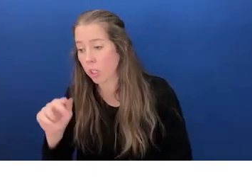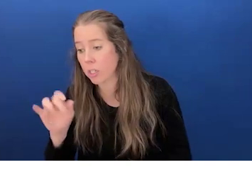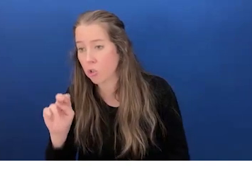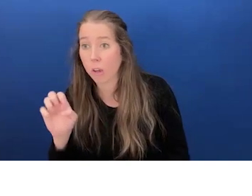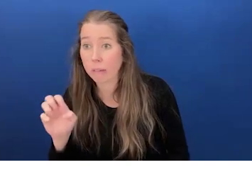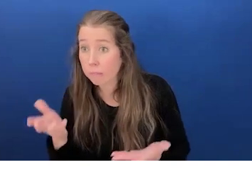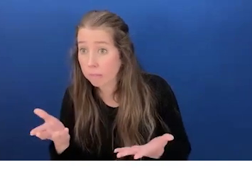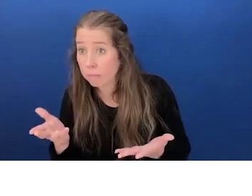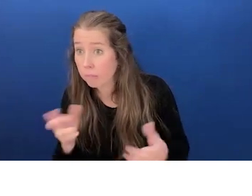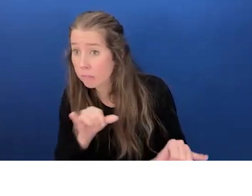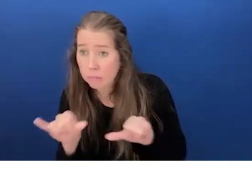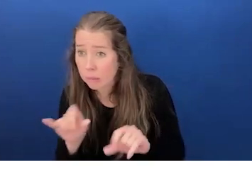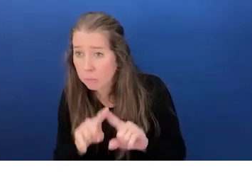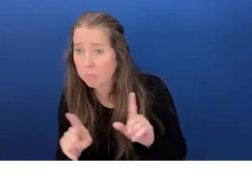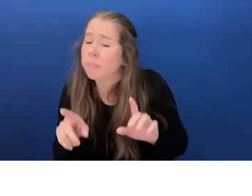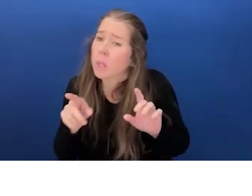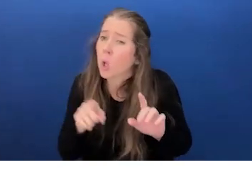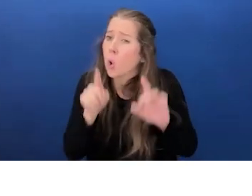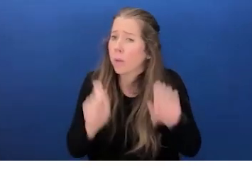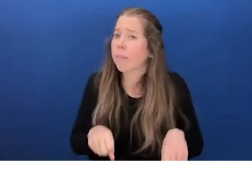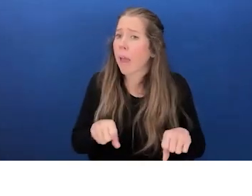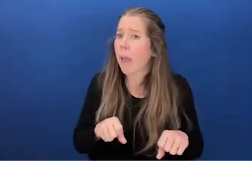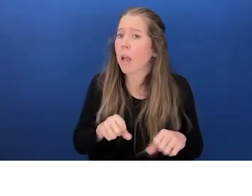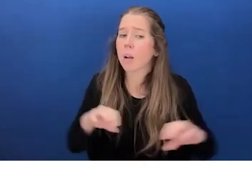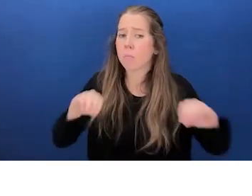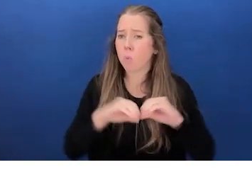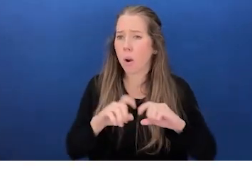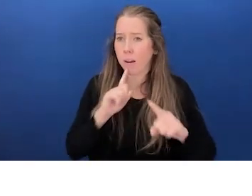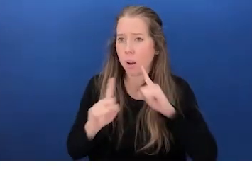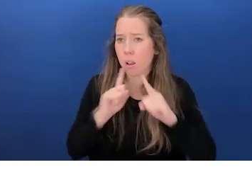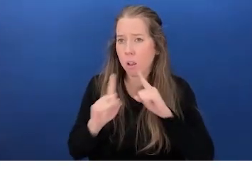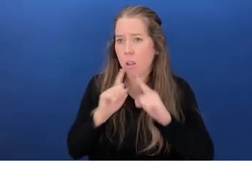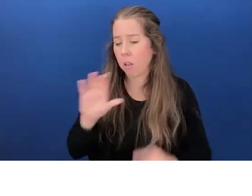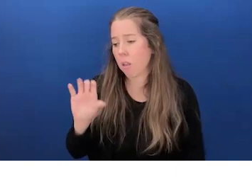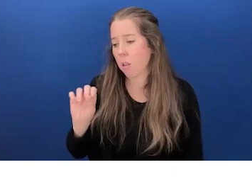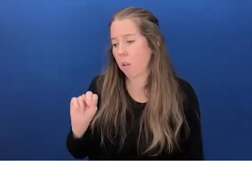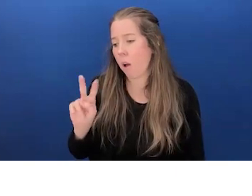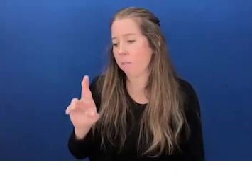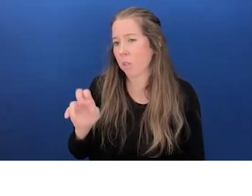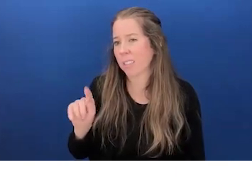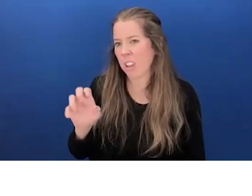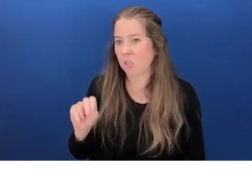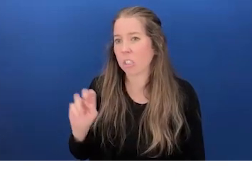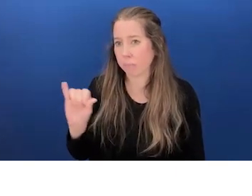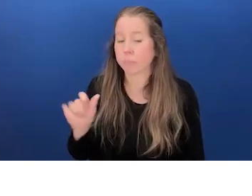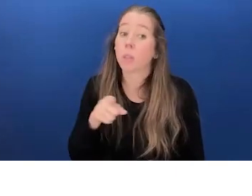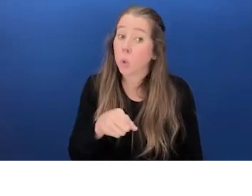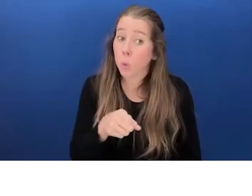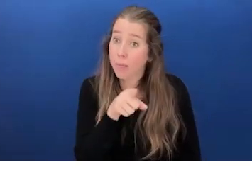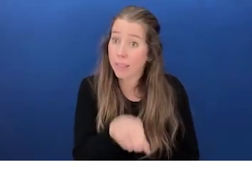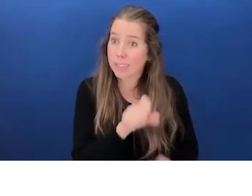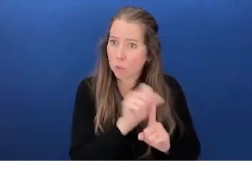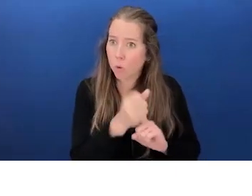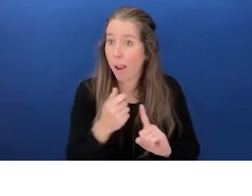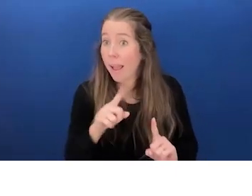In more detail. Yeah, you can, and it's more conversational, okay? So in this case, what I asked, which I